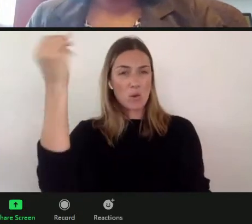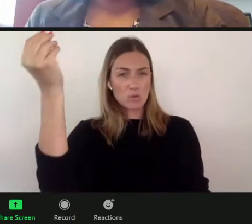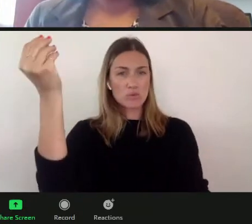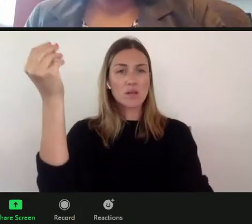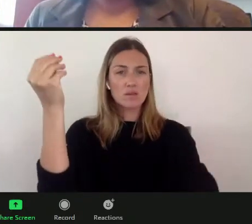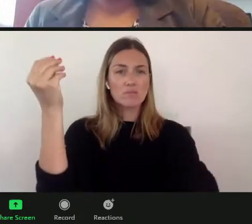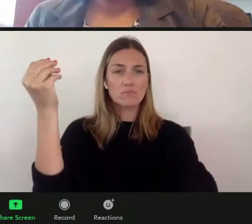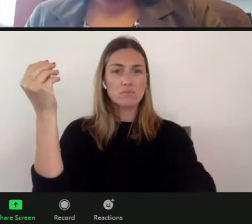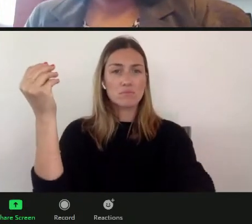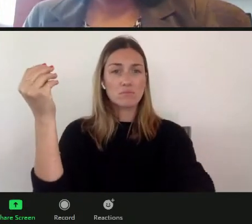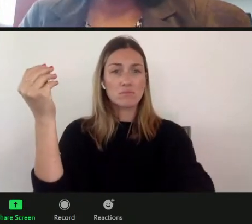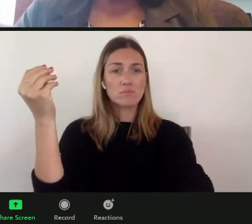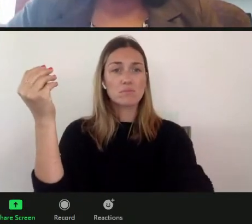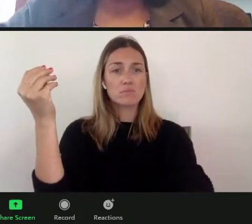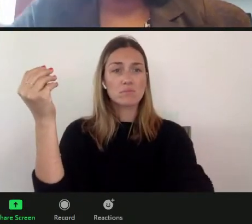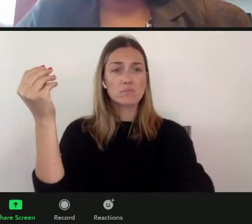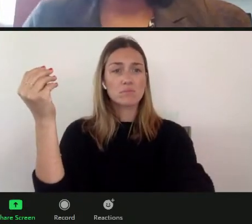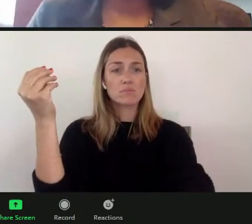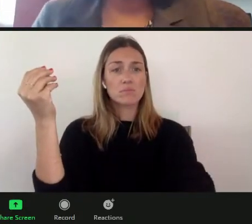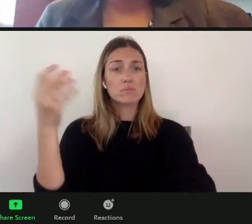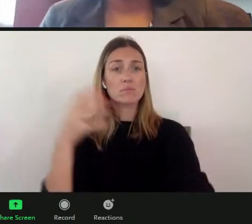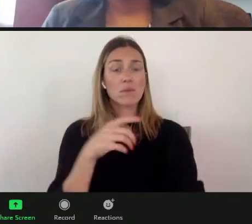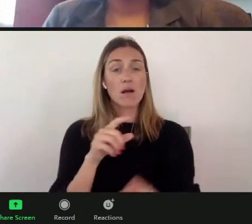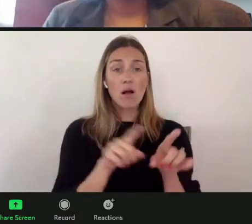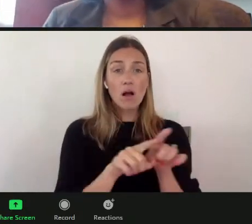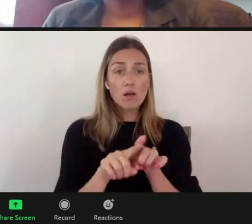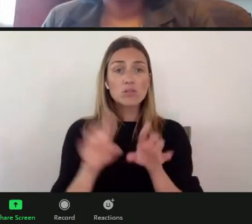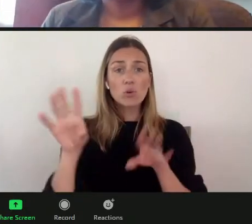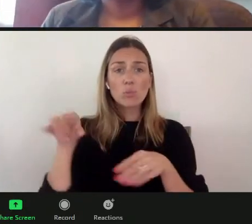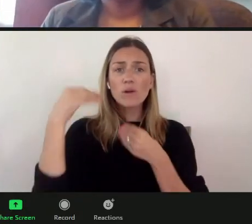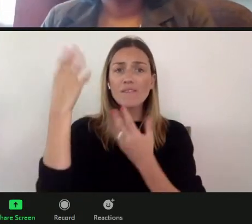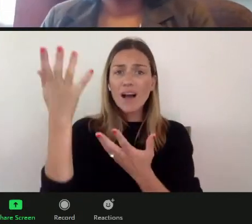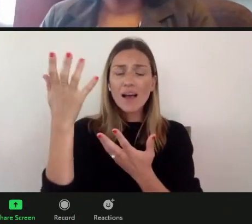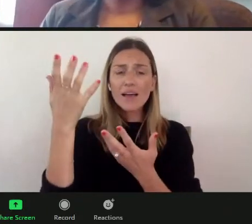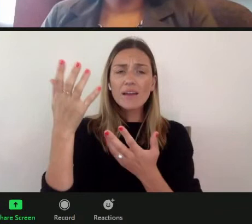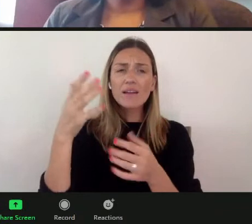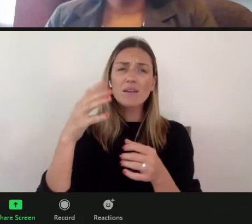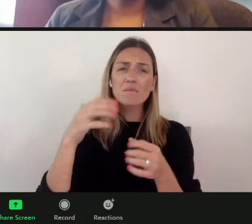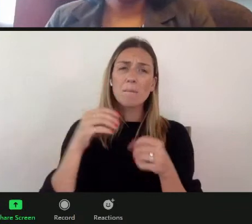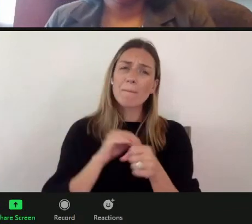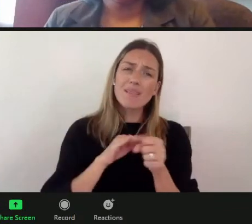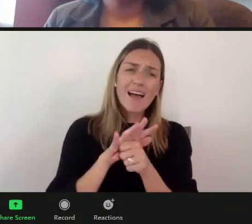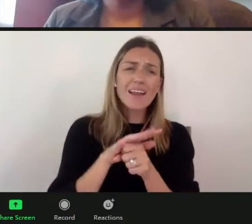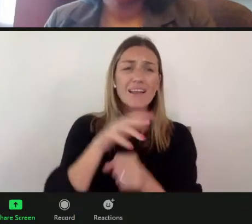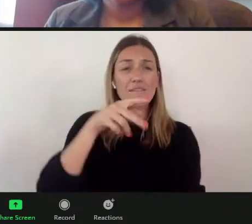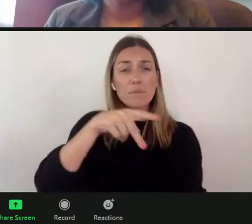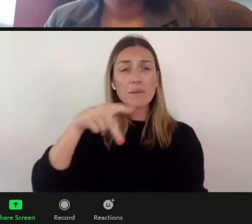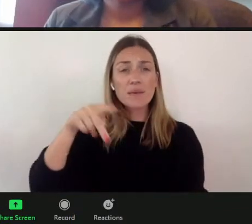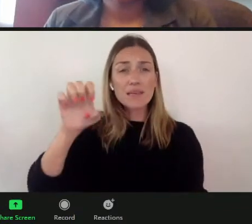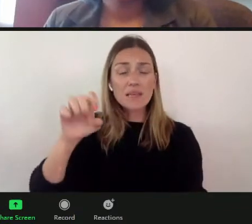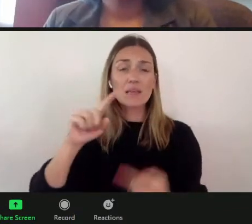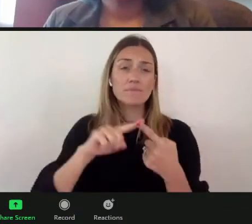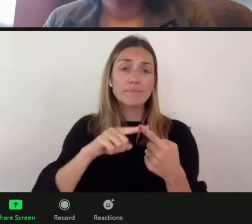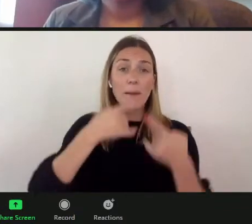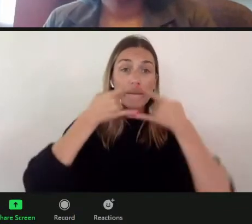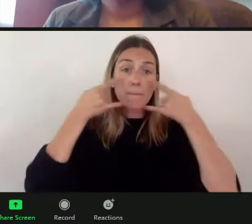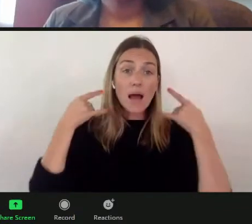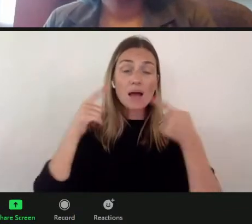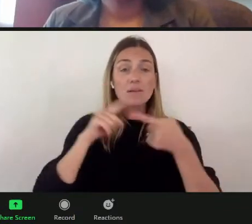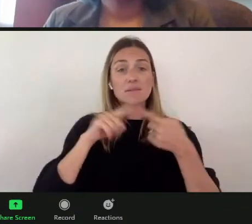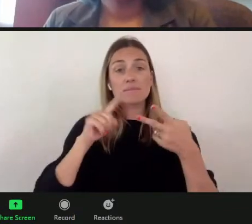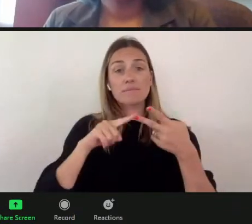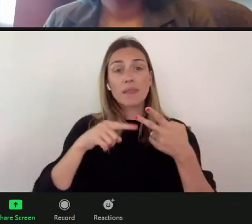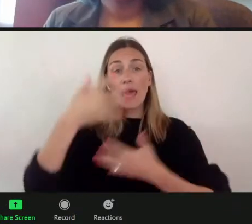then furthering the buy-in is providing an endless supply of PPE, albeit masks or those air filtration systems,